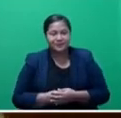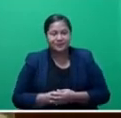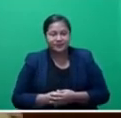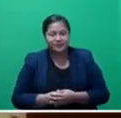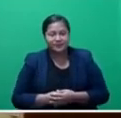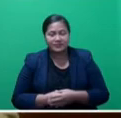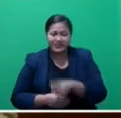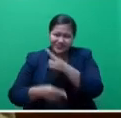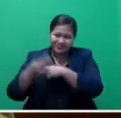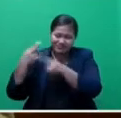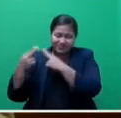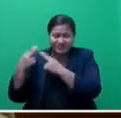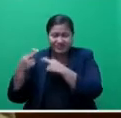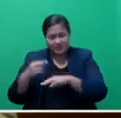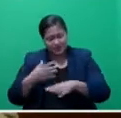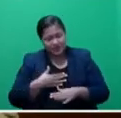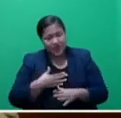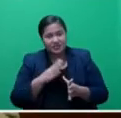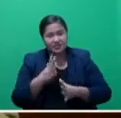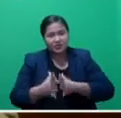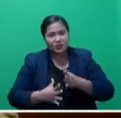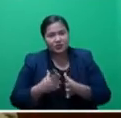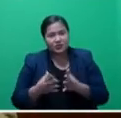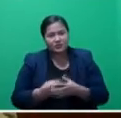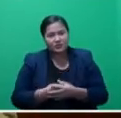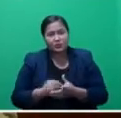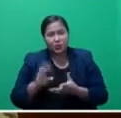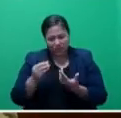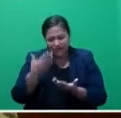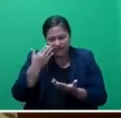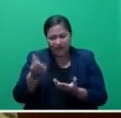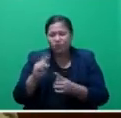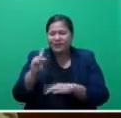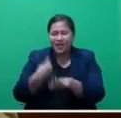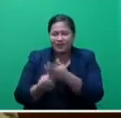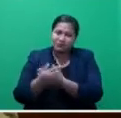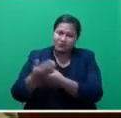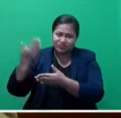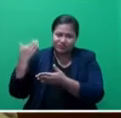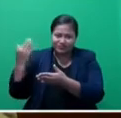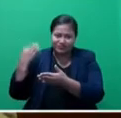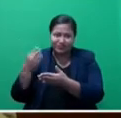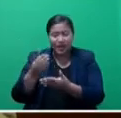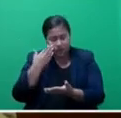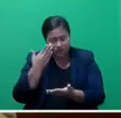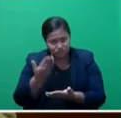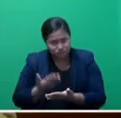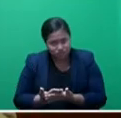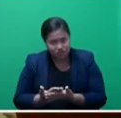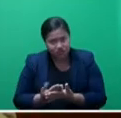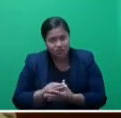bipartisanship, Mr. Speaker, sir, is a living testimony how we have and what we can